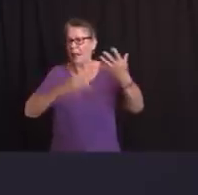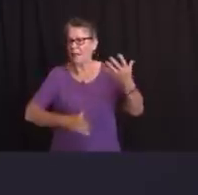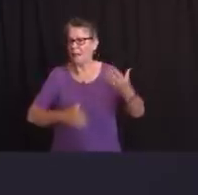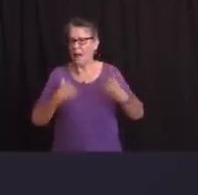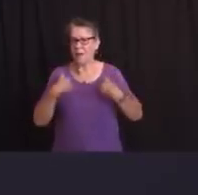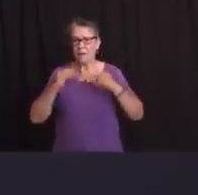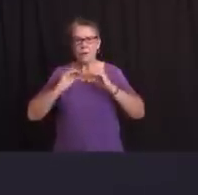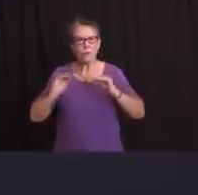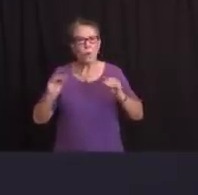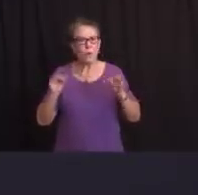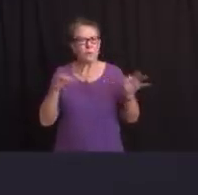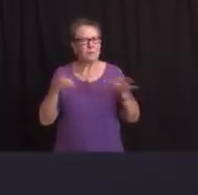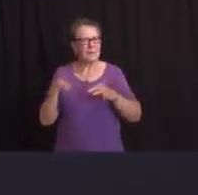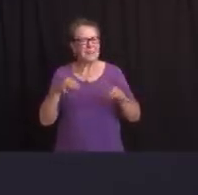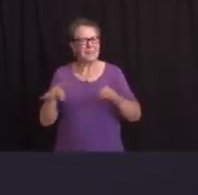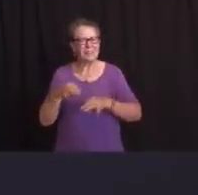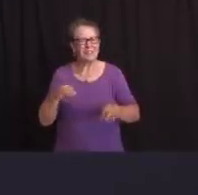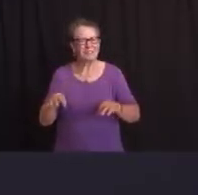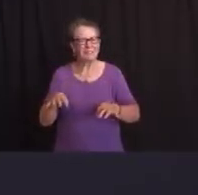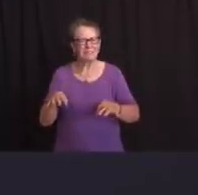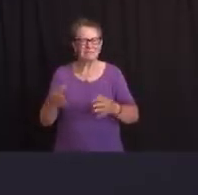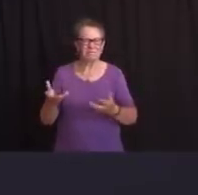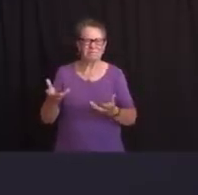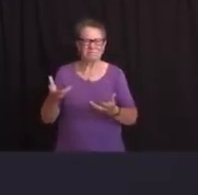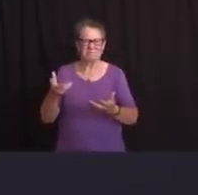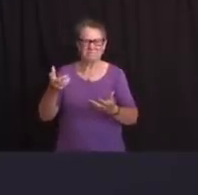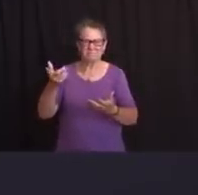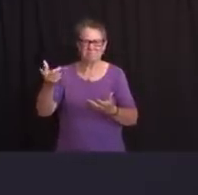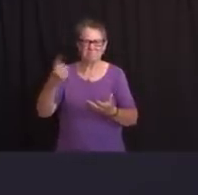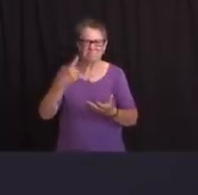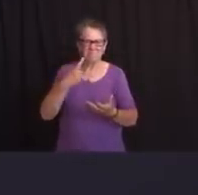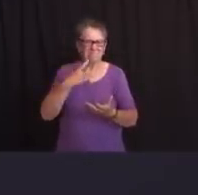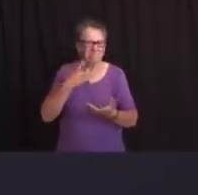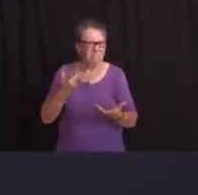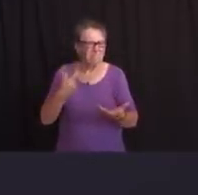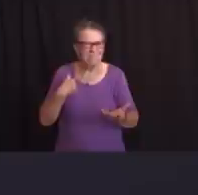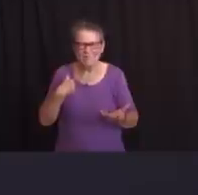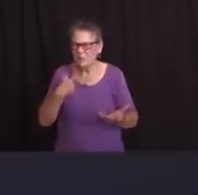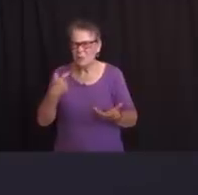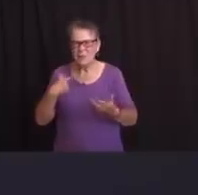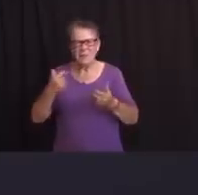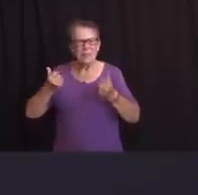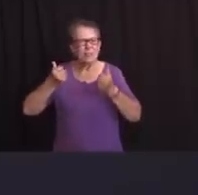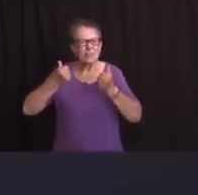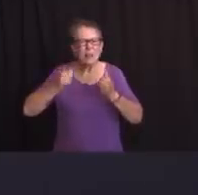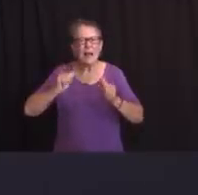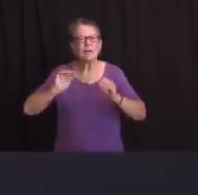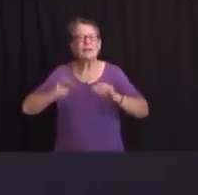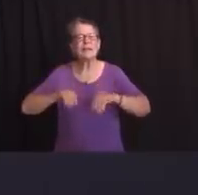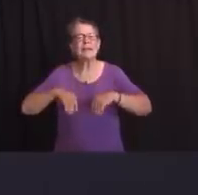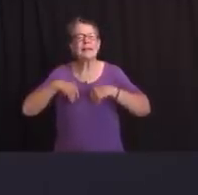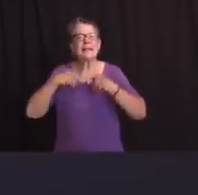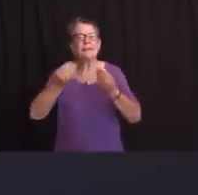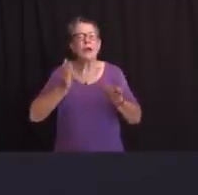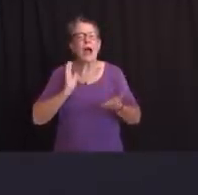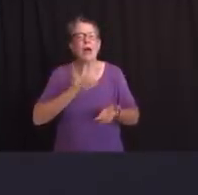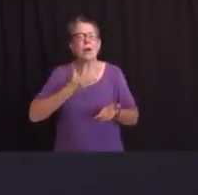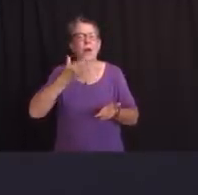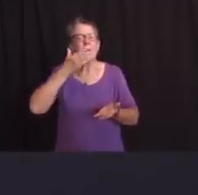that we try to get out in front of this. We try to give you our best judgment. I know you and Ed and your colleagues